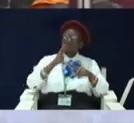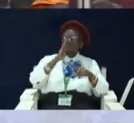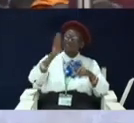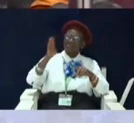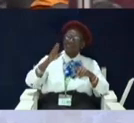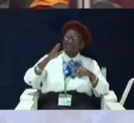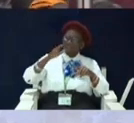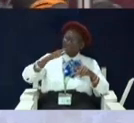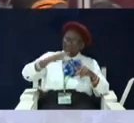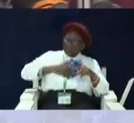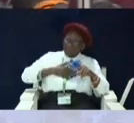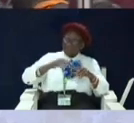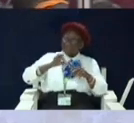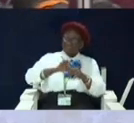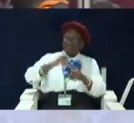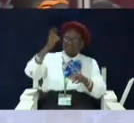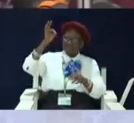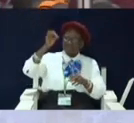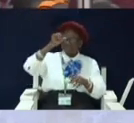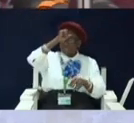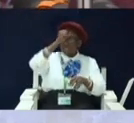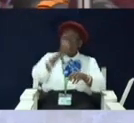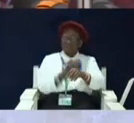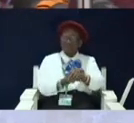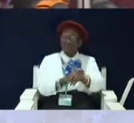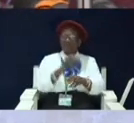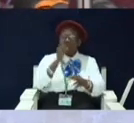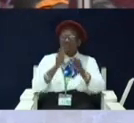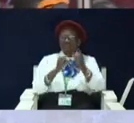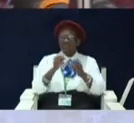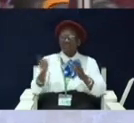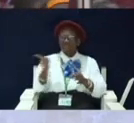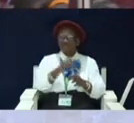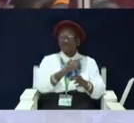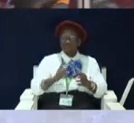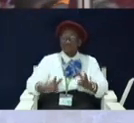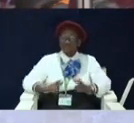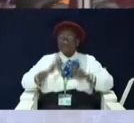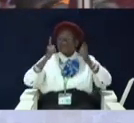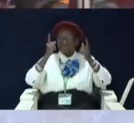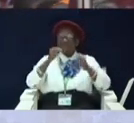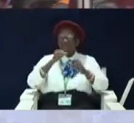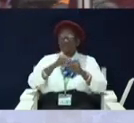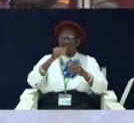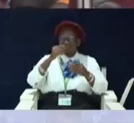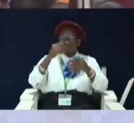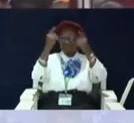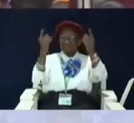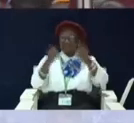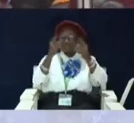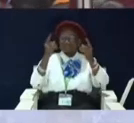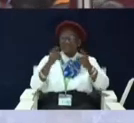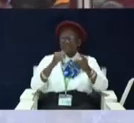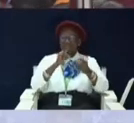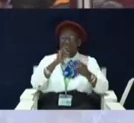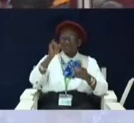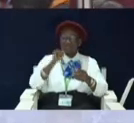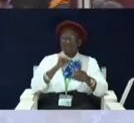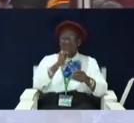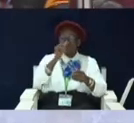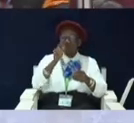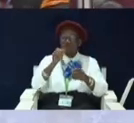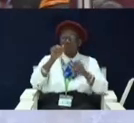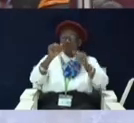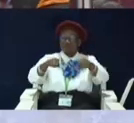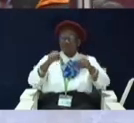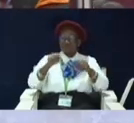sin. Oh, le jomo mi ninu Oluwa to ba je nu ese lo tin mukun. It's not possible. Ko se se o.